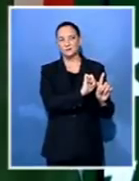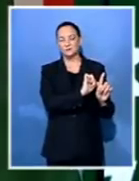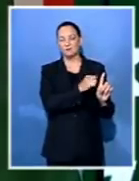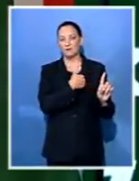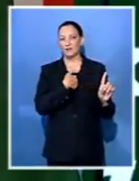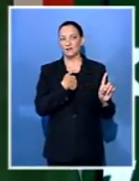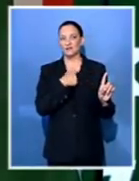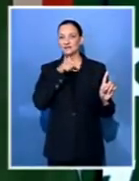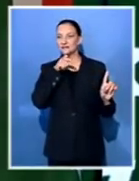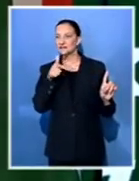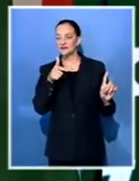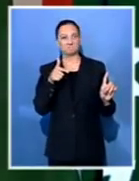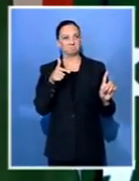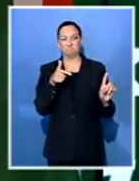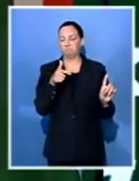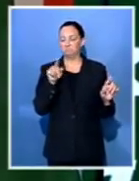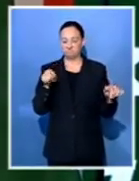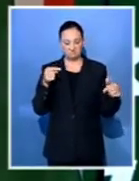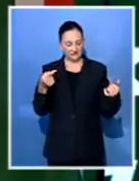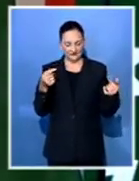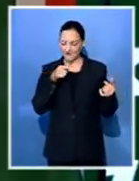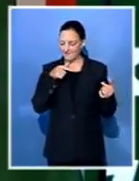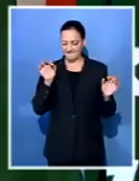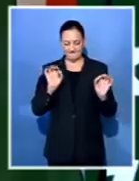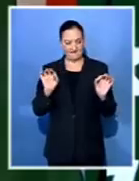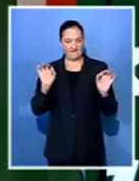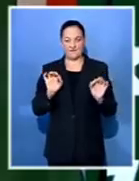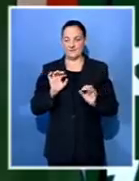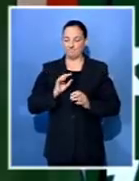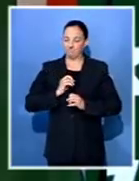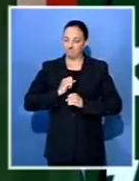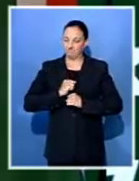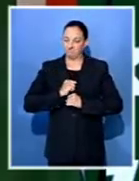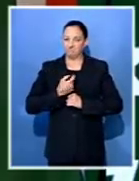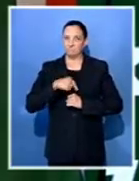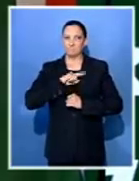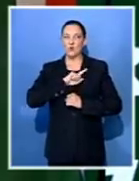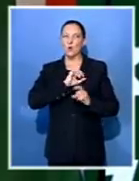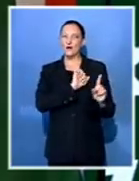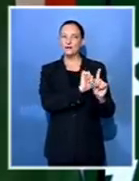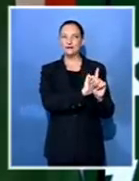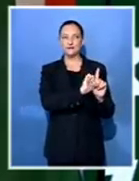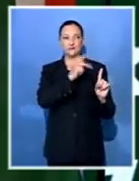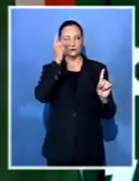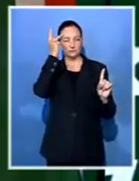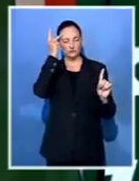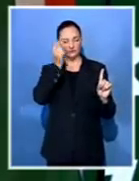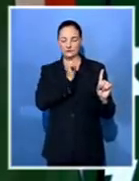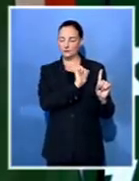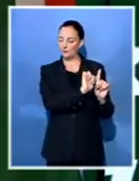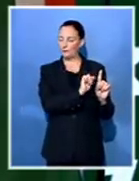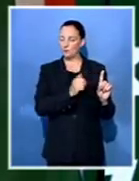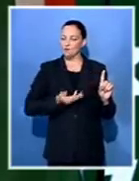we had nothing to say but to console ourselves with the knowledge that he had served his people